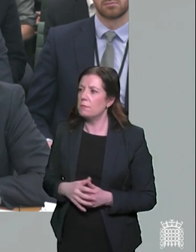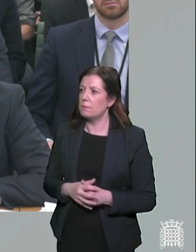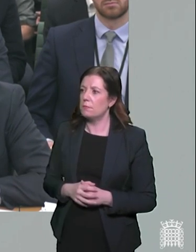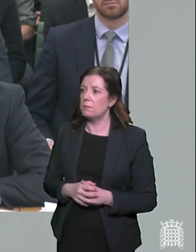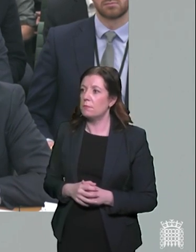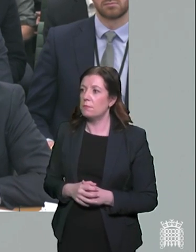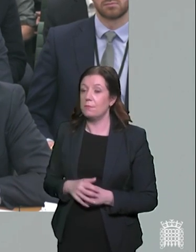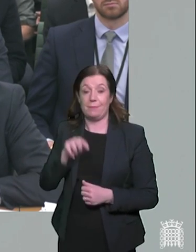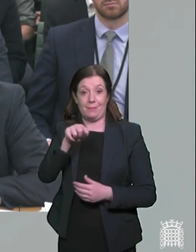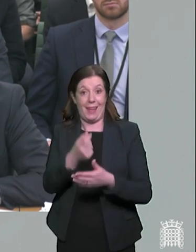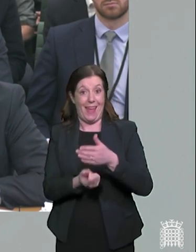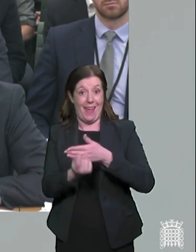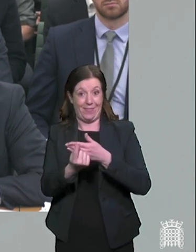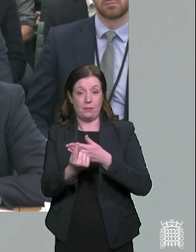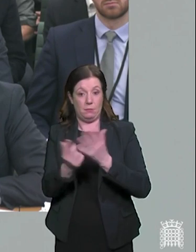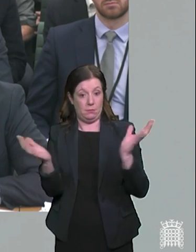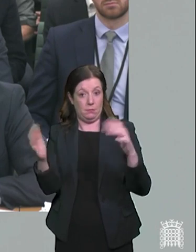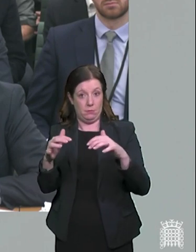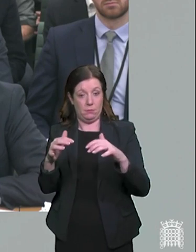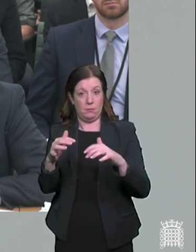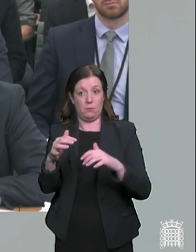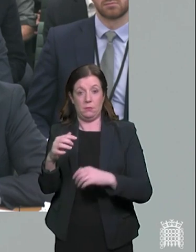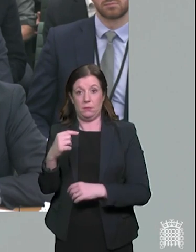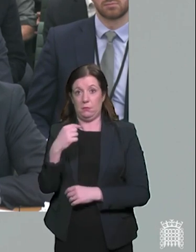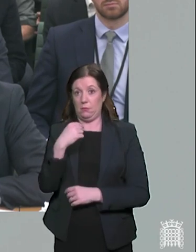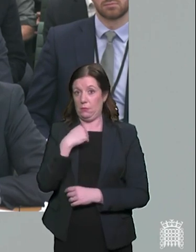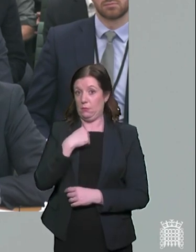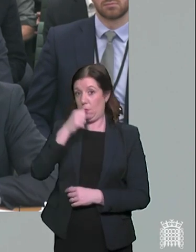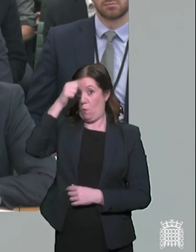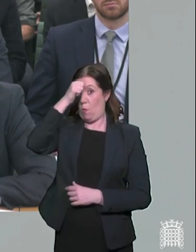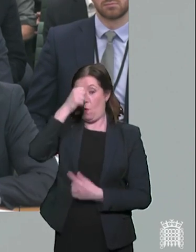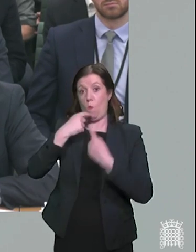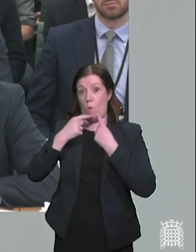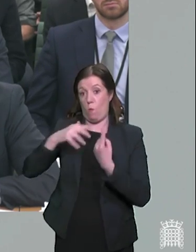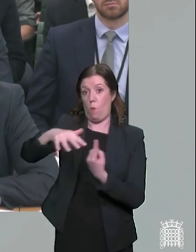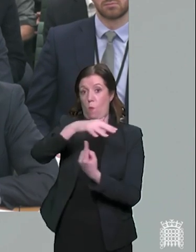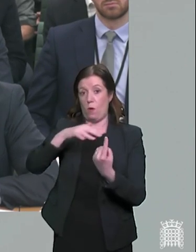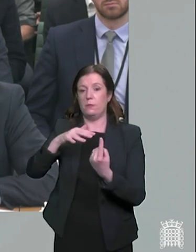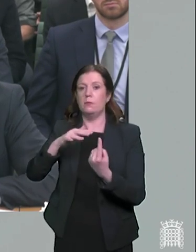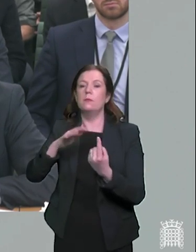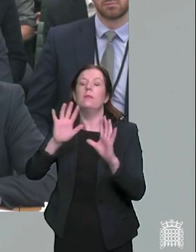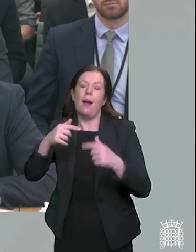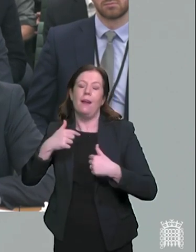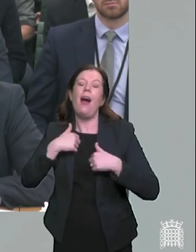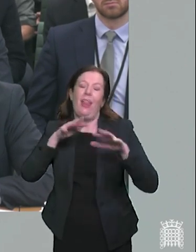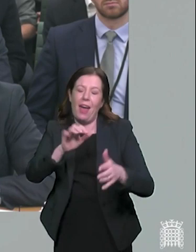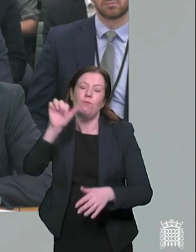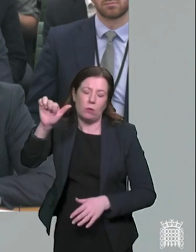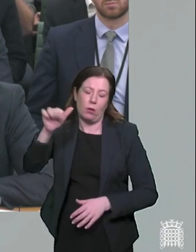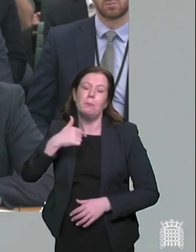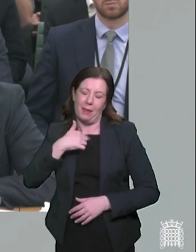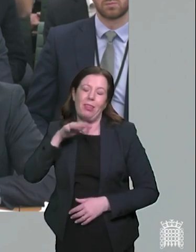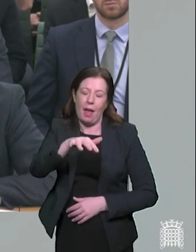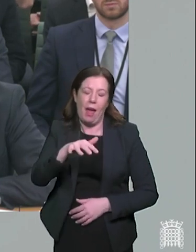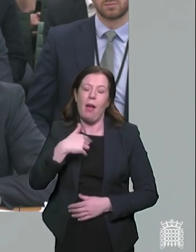That event. My memory of that event. Forgive me, I was at that event, but I was there very briefly. I was going to